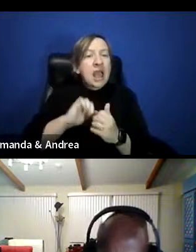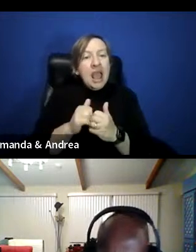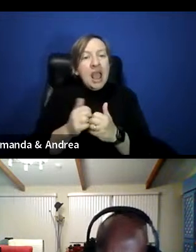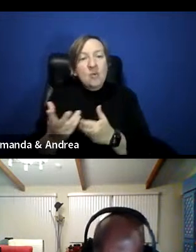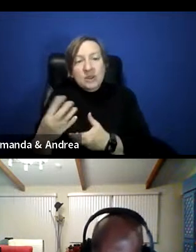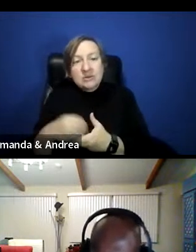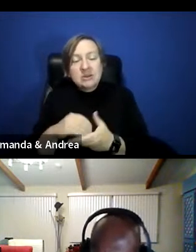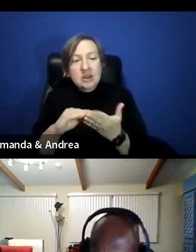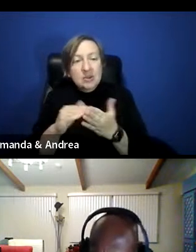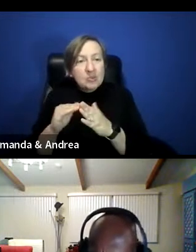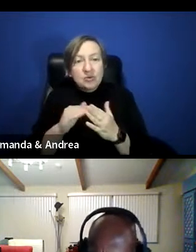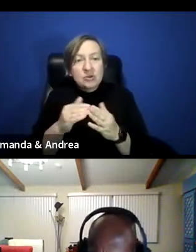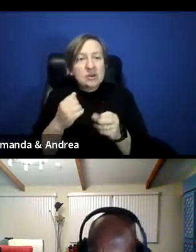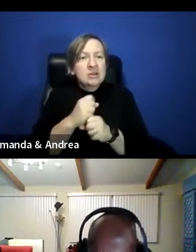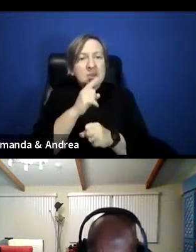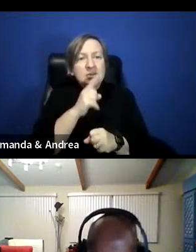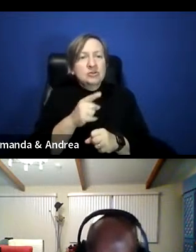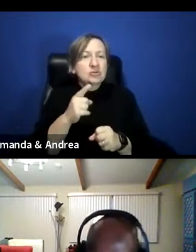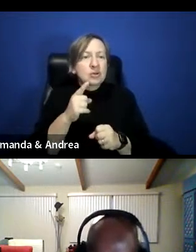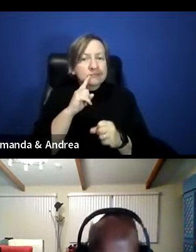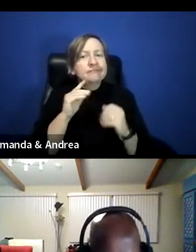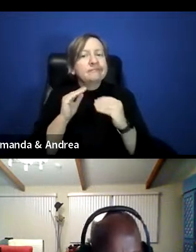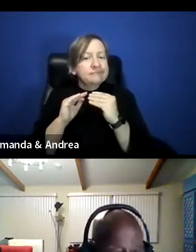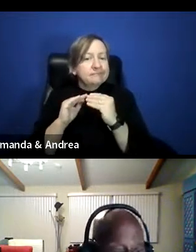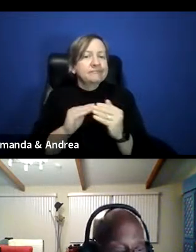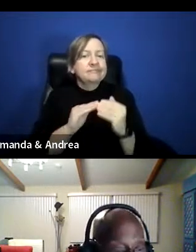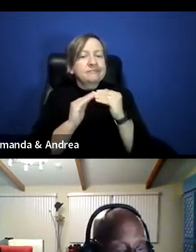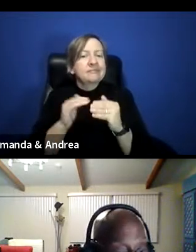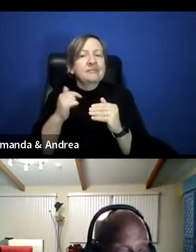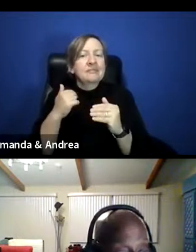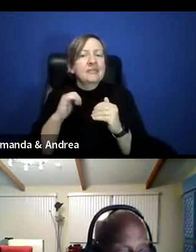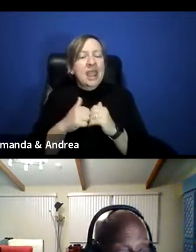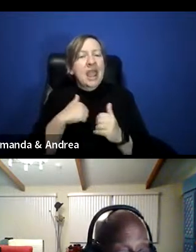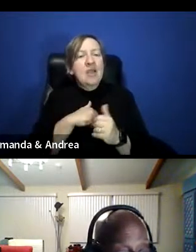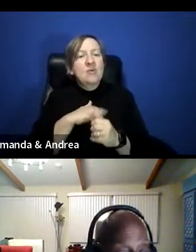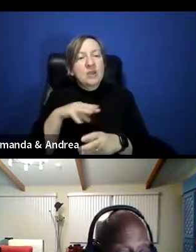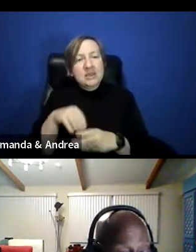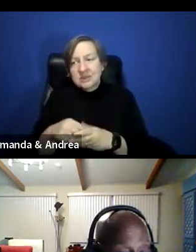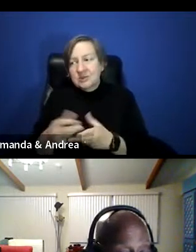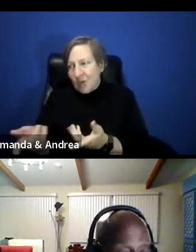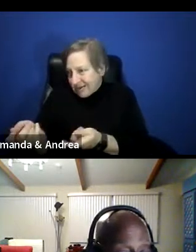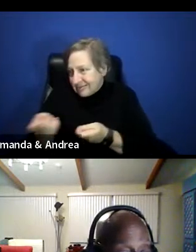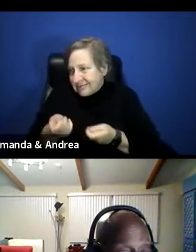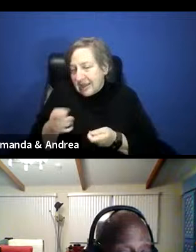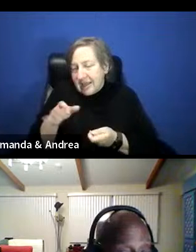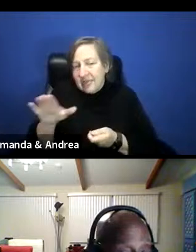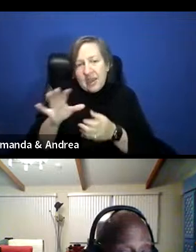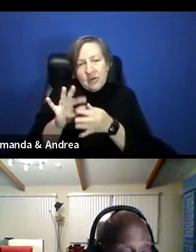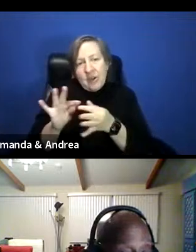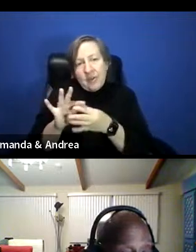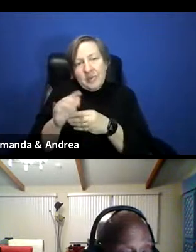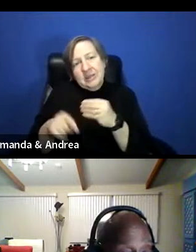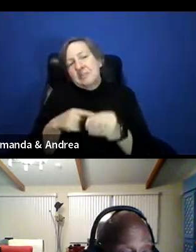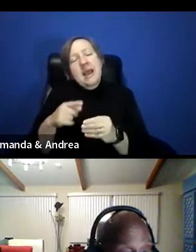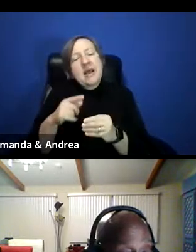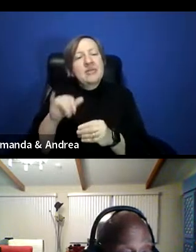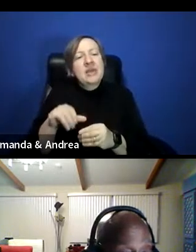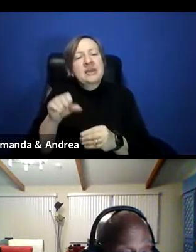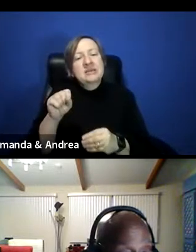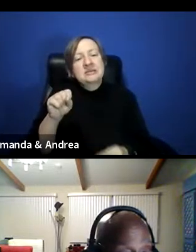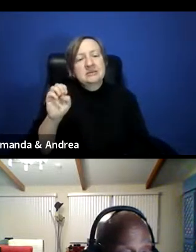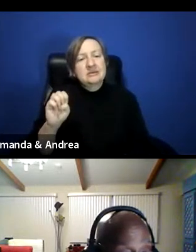communities and ensure that it is equitable in how we're engaging with them to get their comments on this supplemental environmental impact